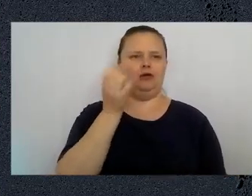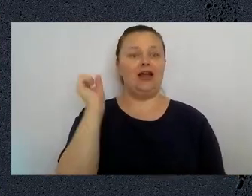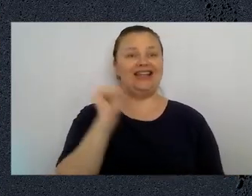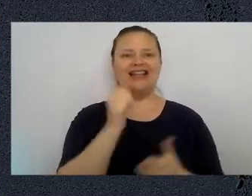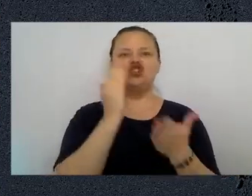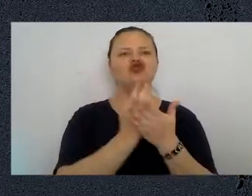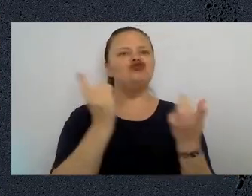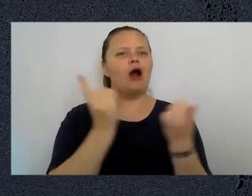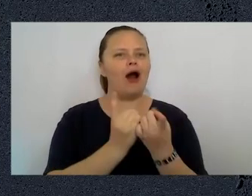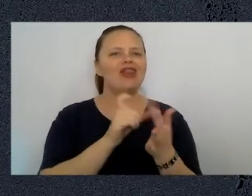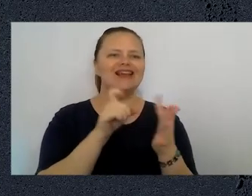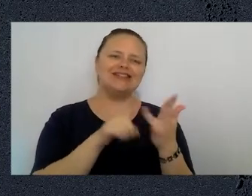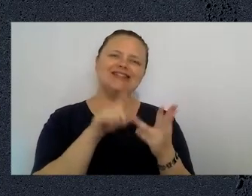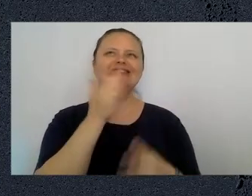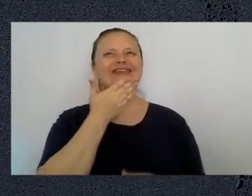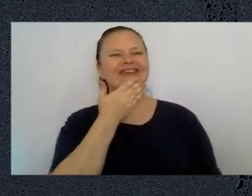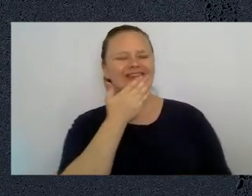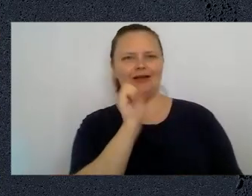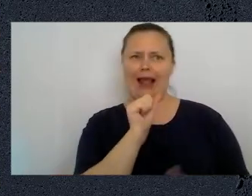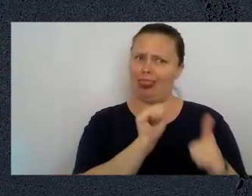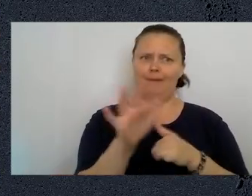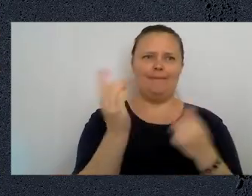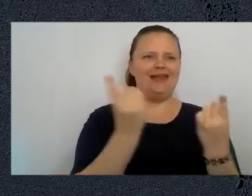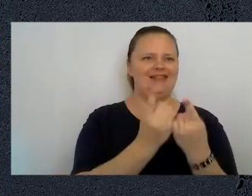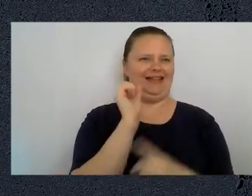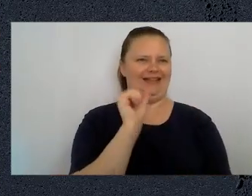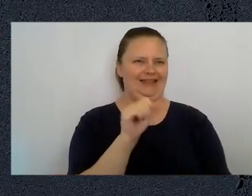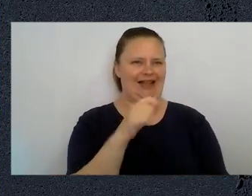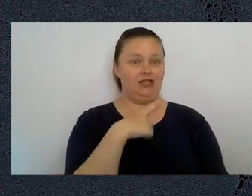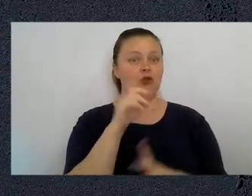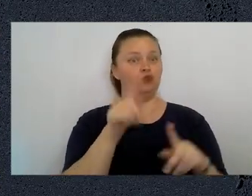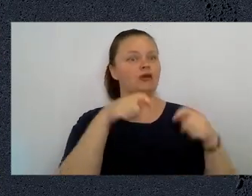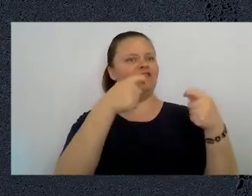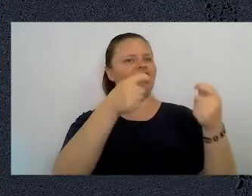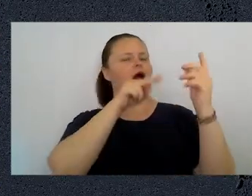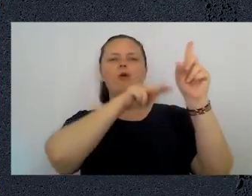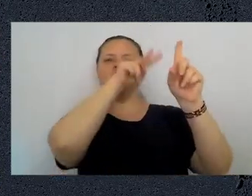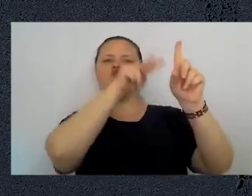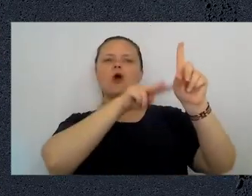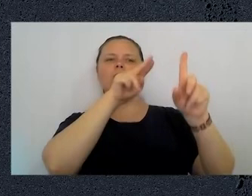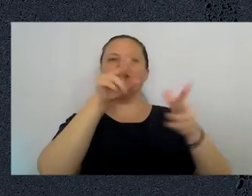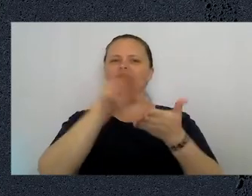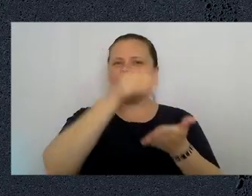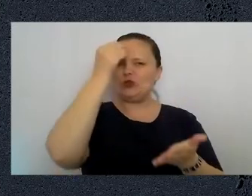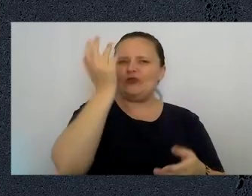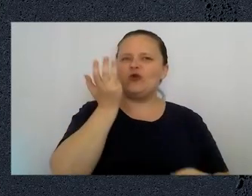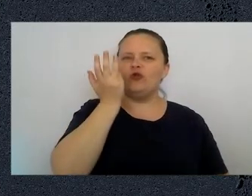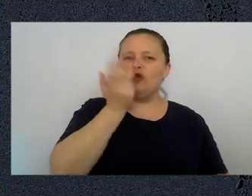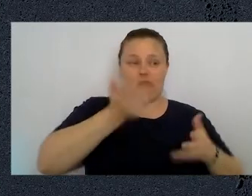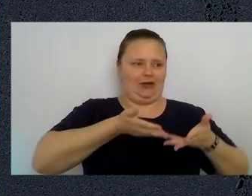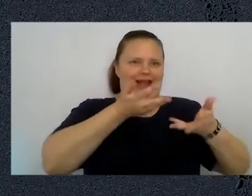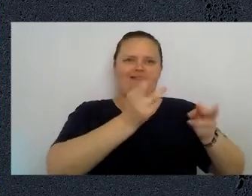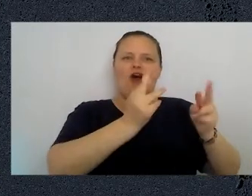do. Yes, it's the best thing to do because we provide role models for our students. We give hope to the